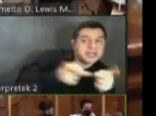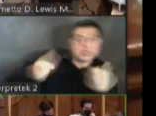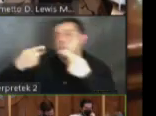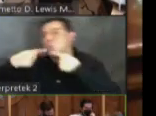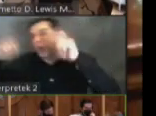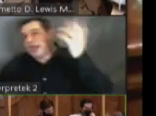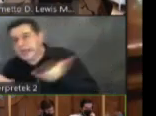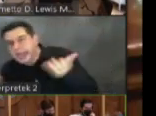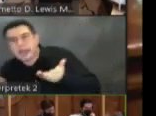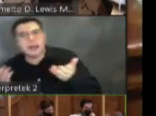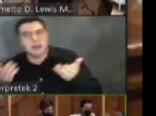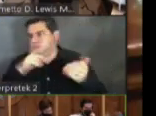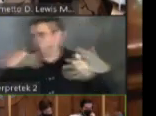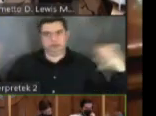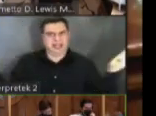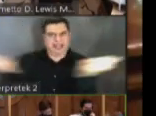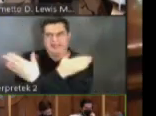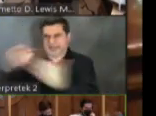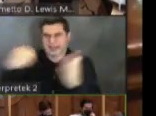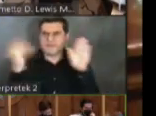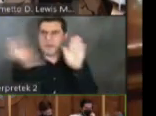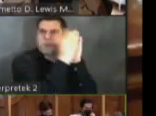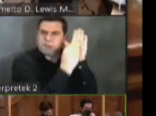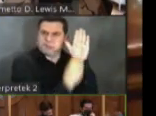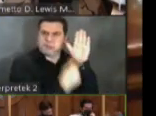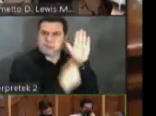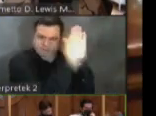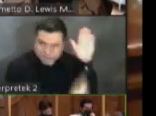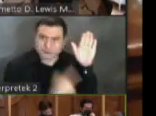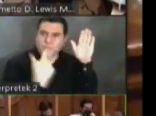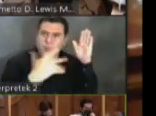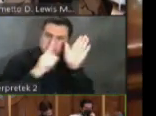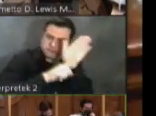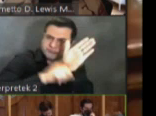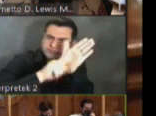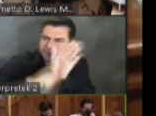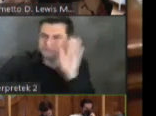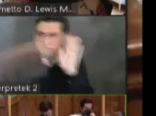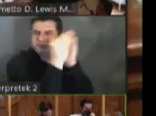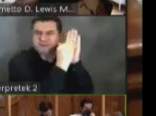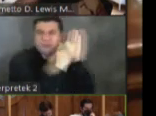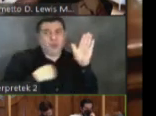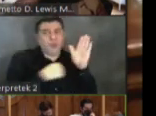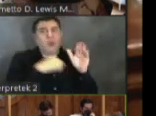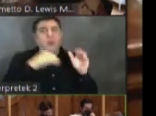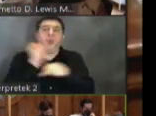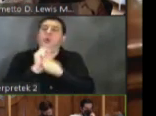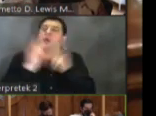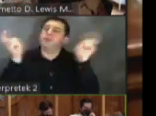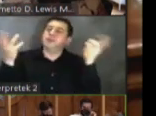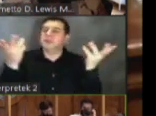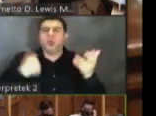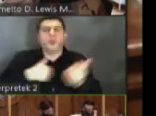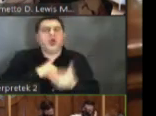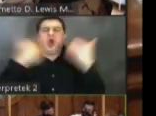our homework, our staff has done our homework, and we know the things that have proven effective, and it's going to